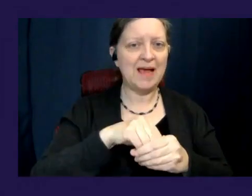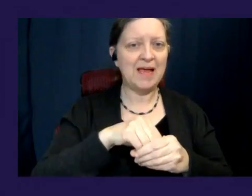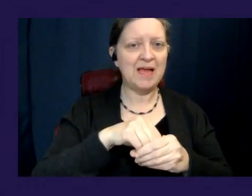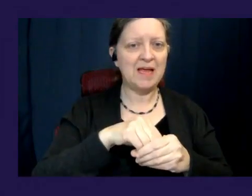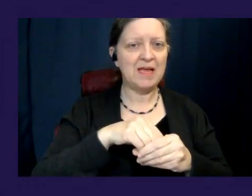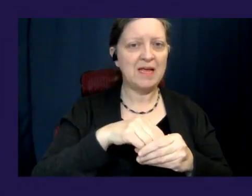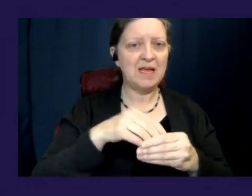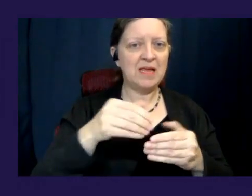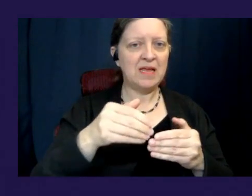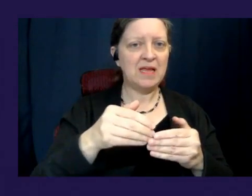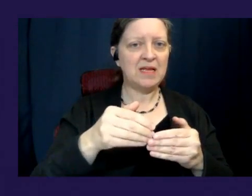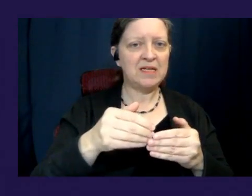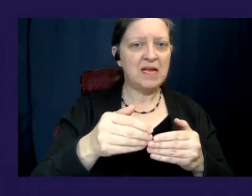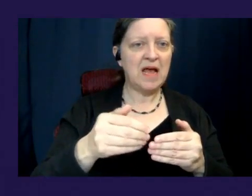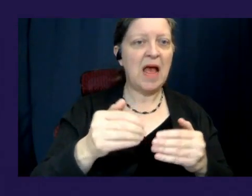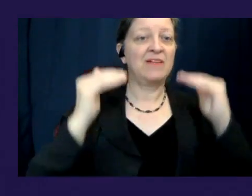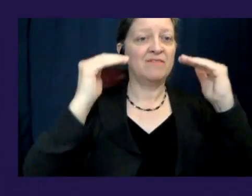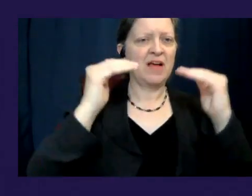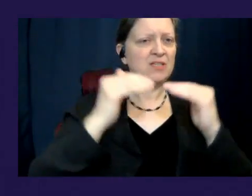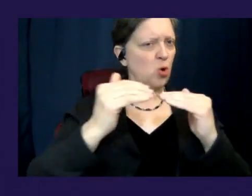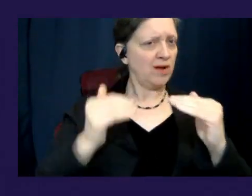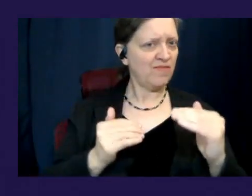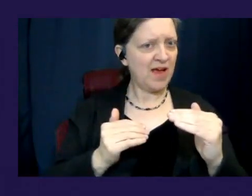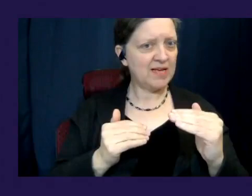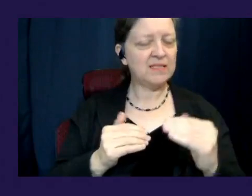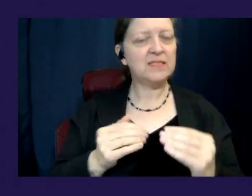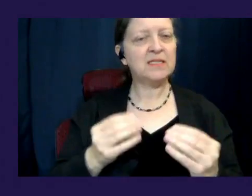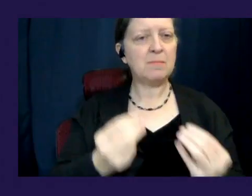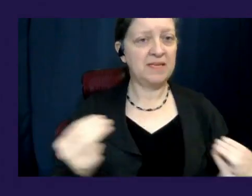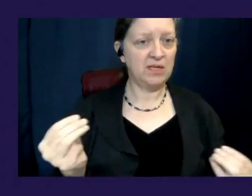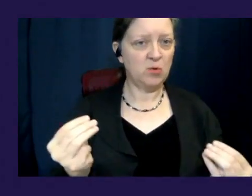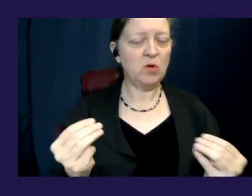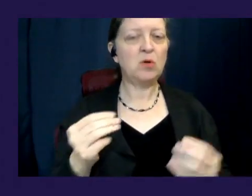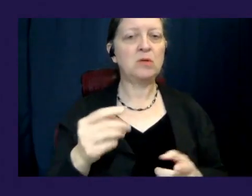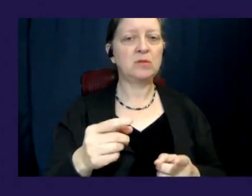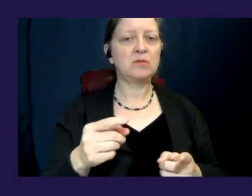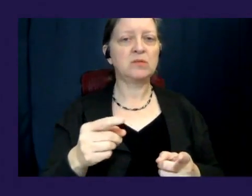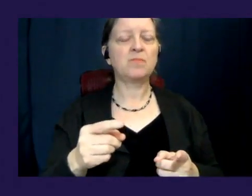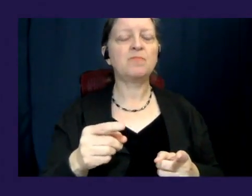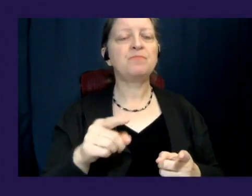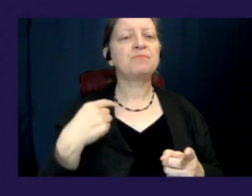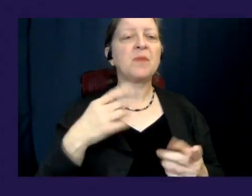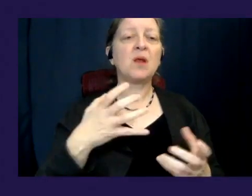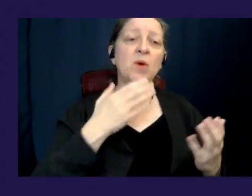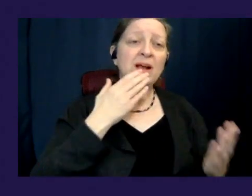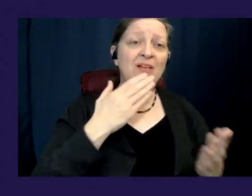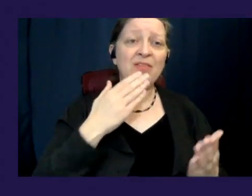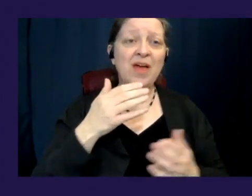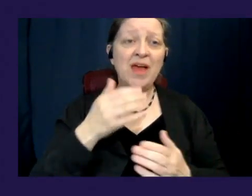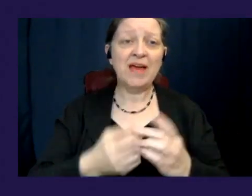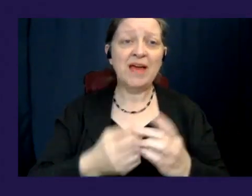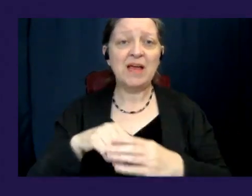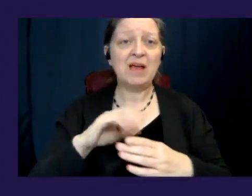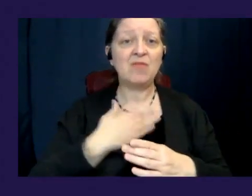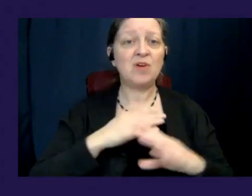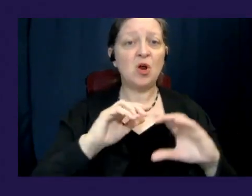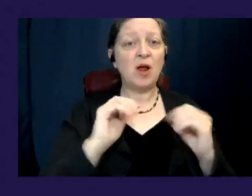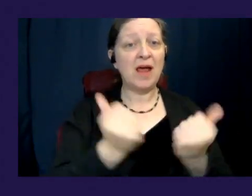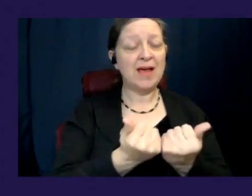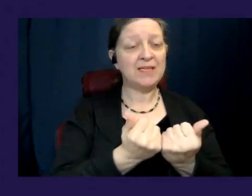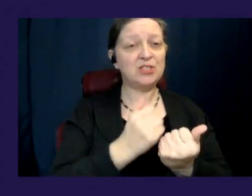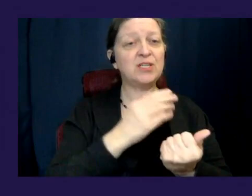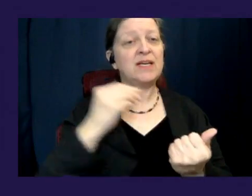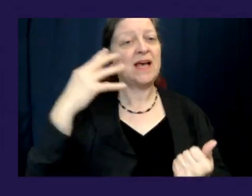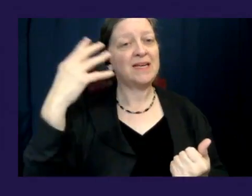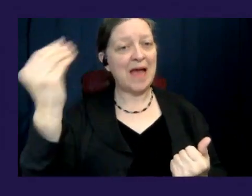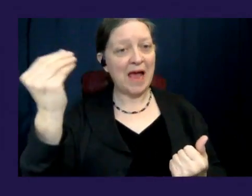materials. And also really want to thank every single person within our agency and outside of our